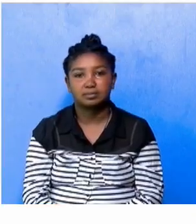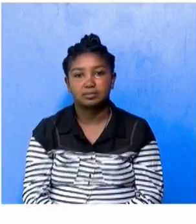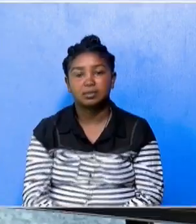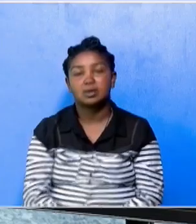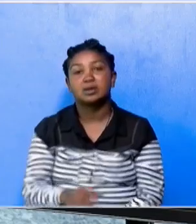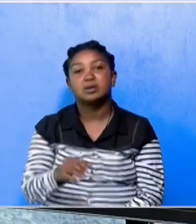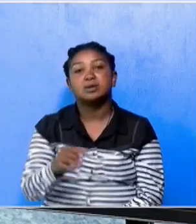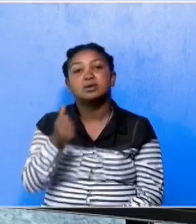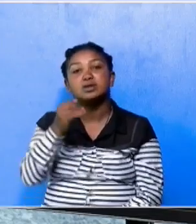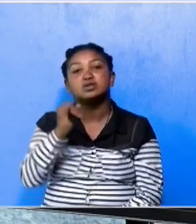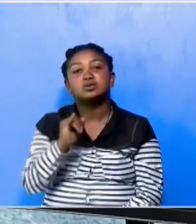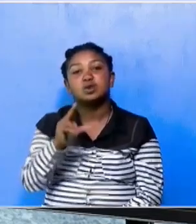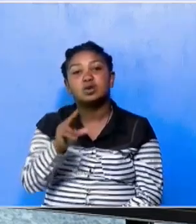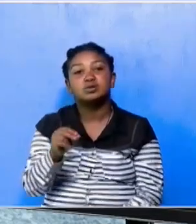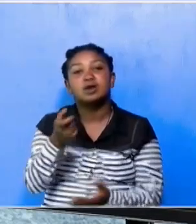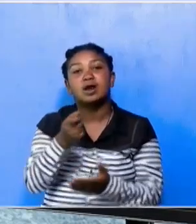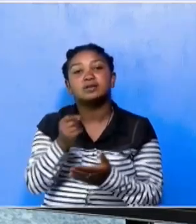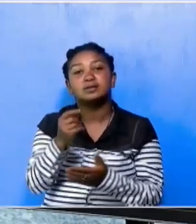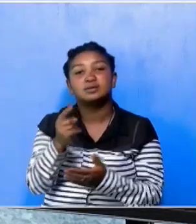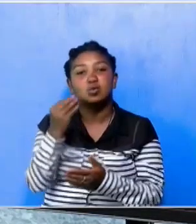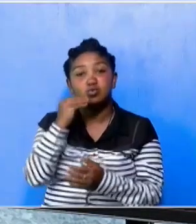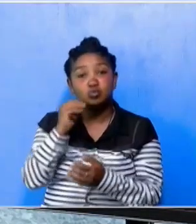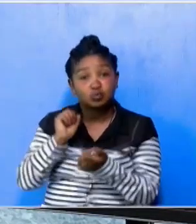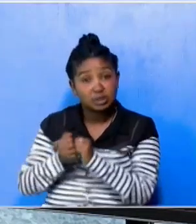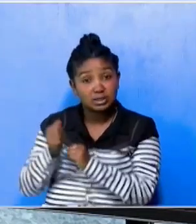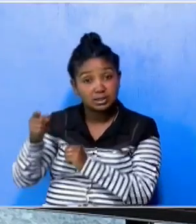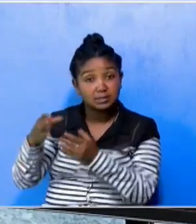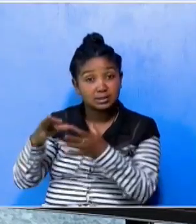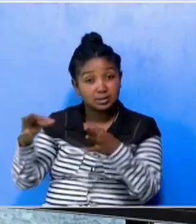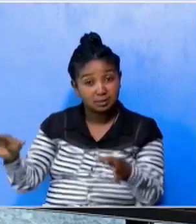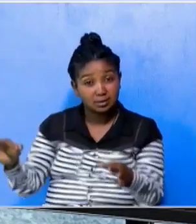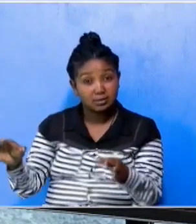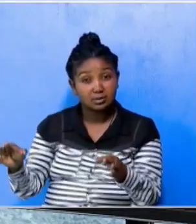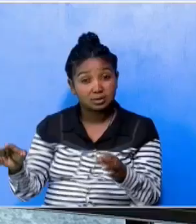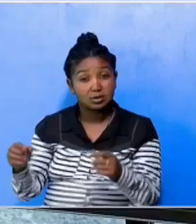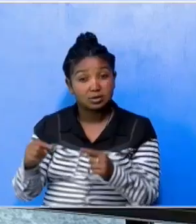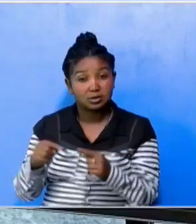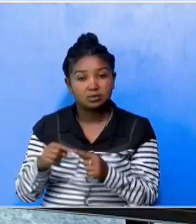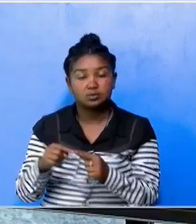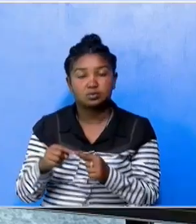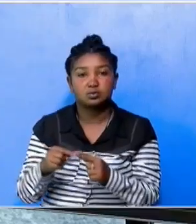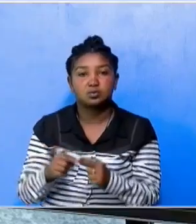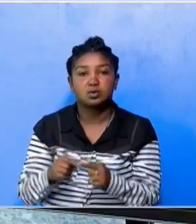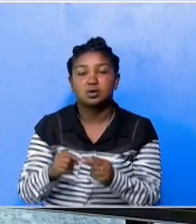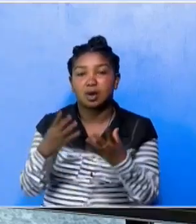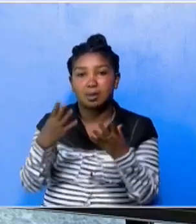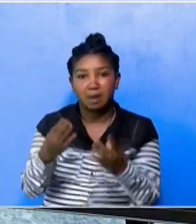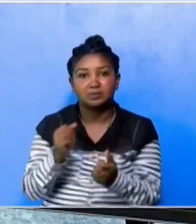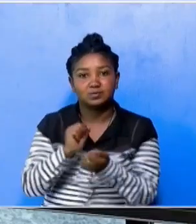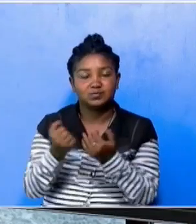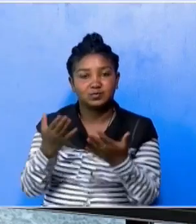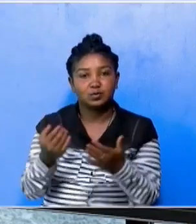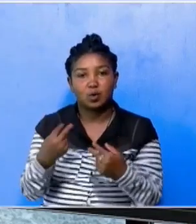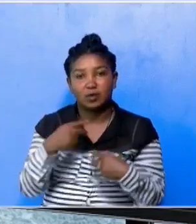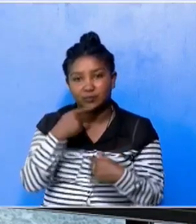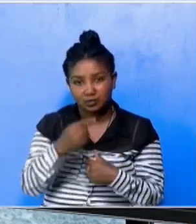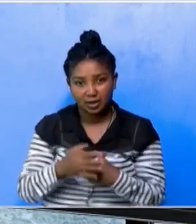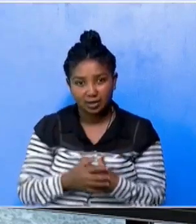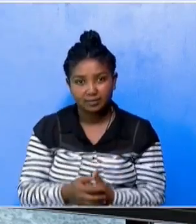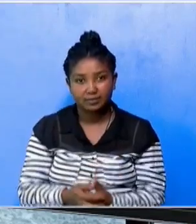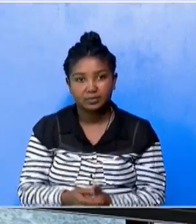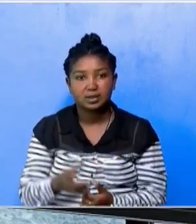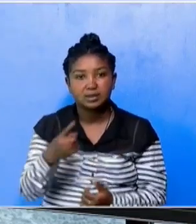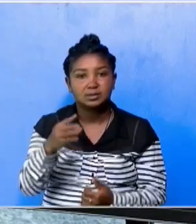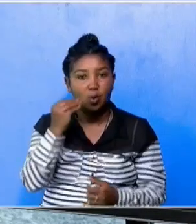He's not writing the homework. So if you want to change this sentence into passive voice, we have to say what?